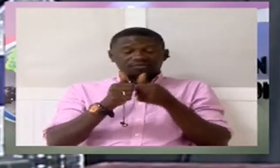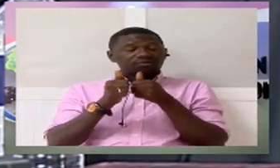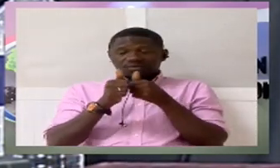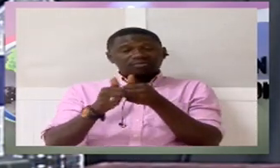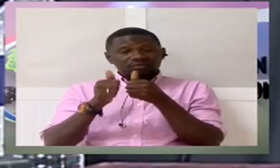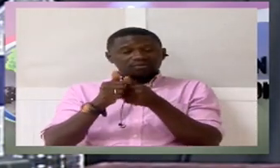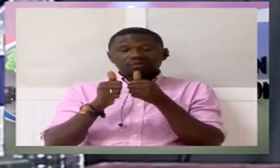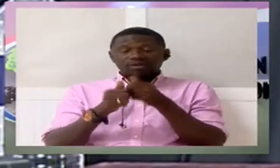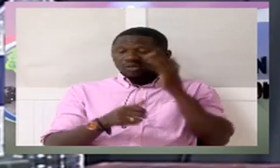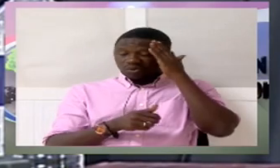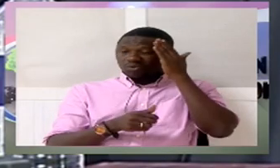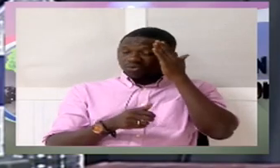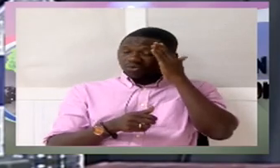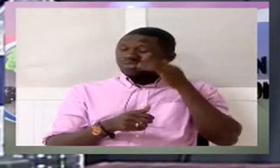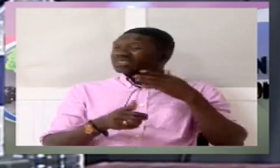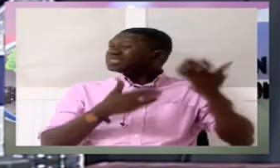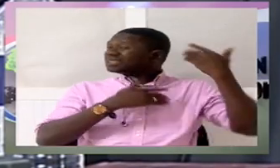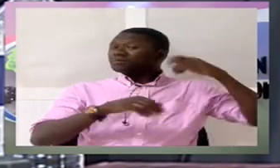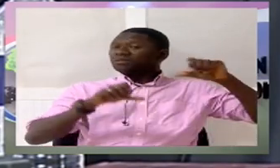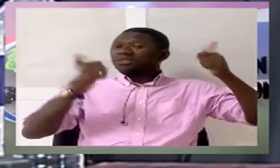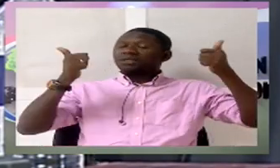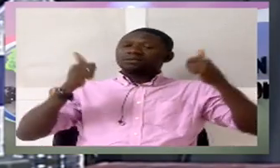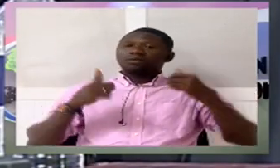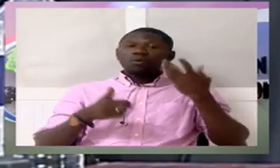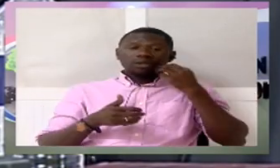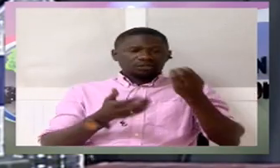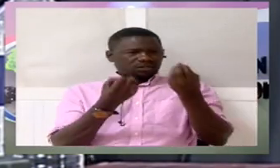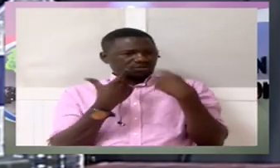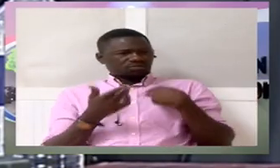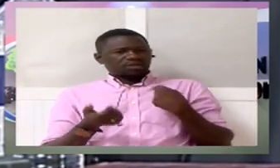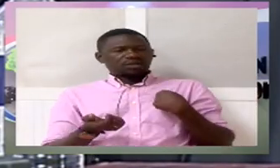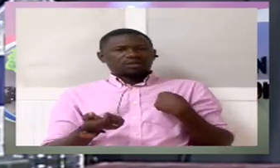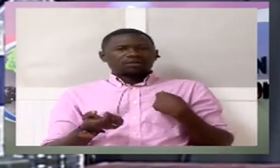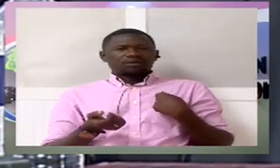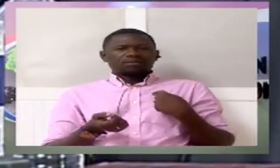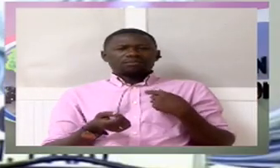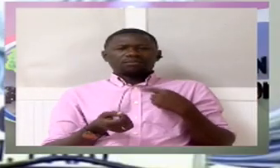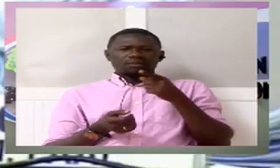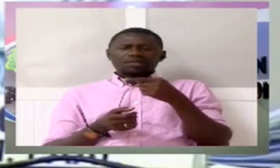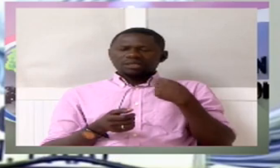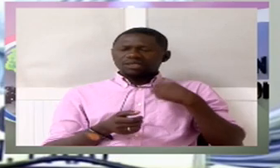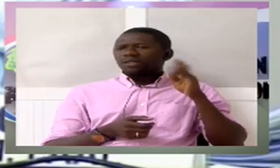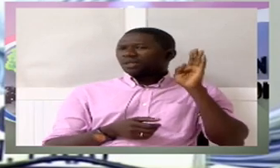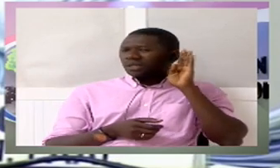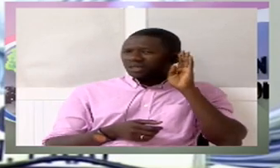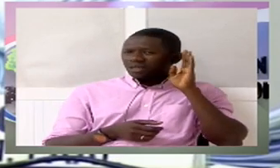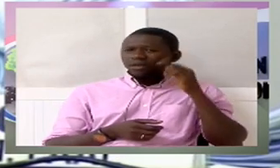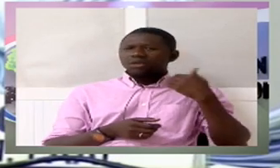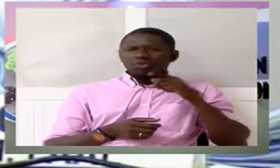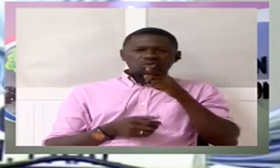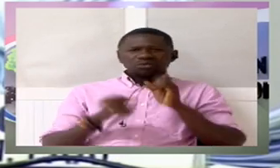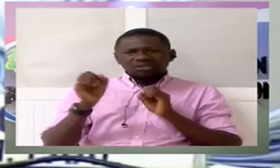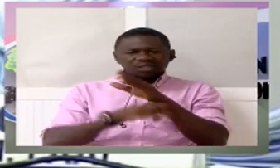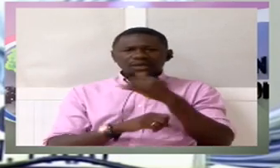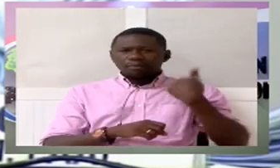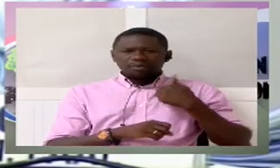I was following it up since from the onset. When he said this to me, okay, but in tenga mo inunko, ye mol kina ne pour kana